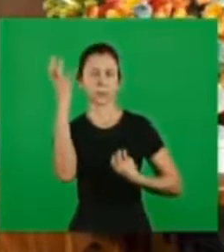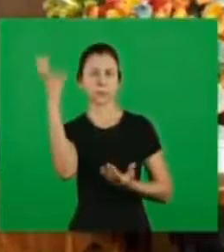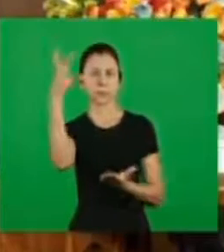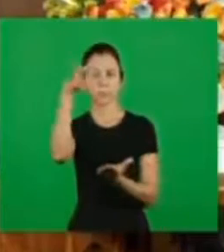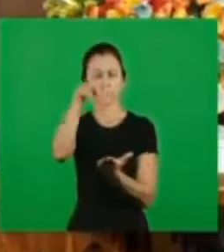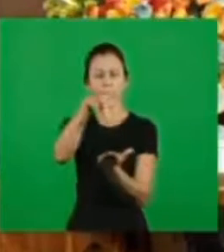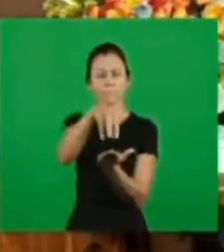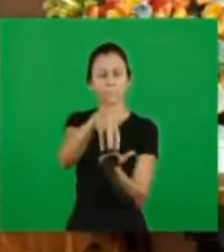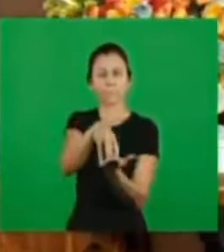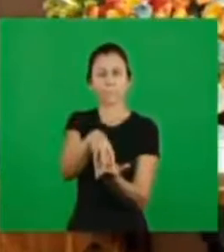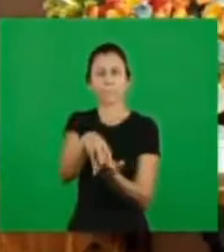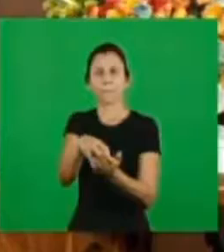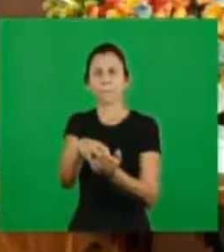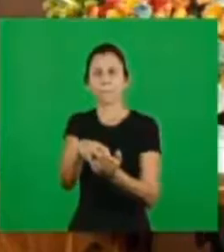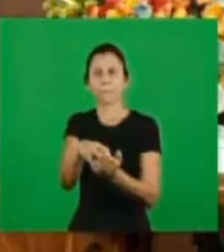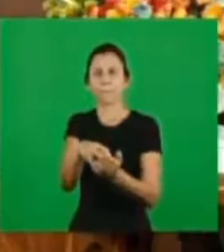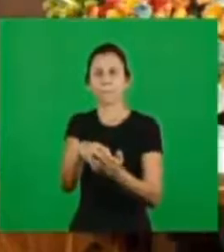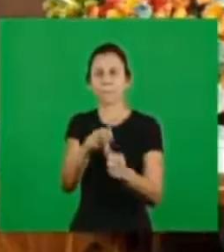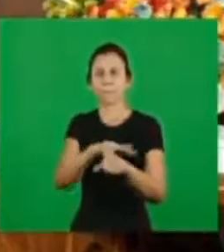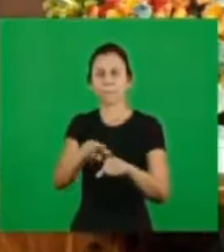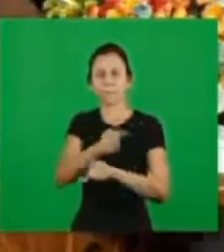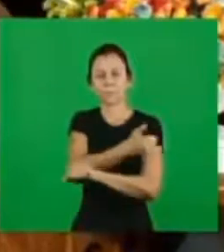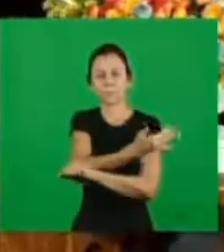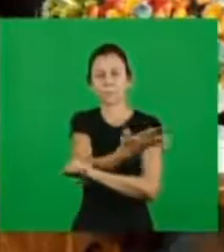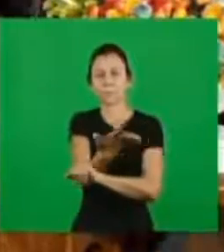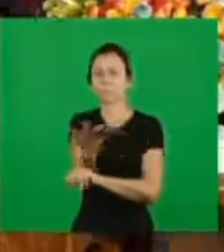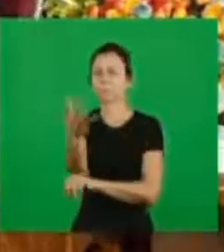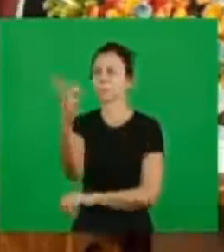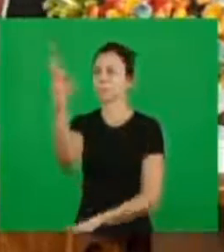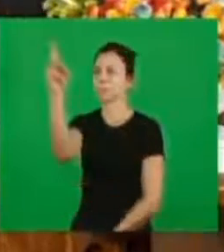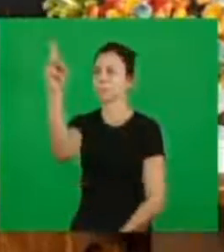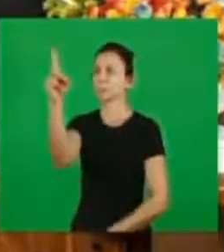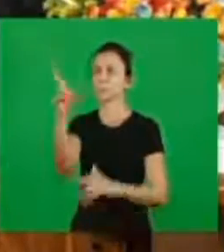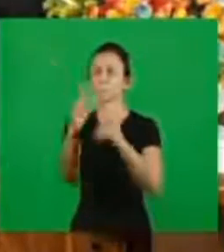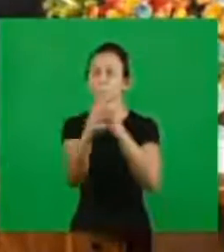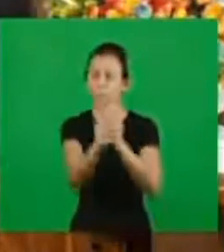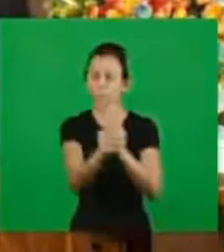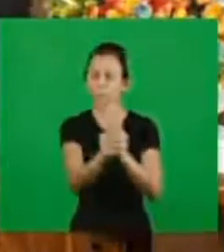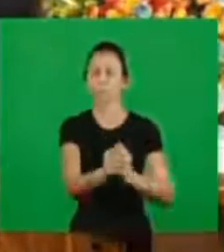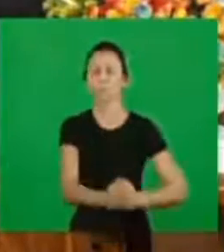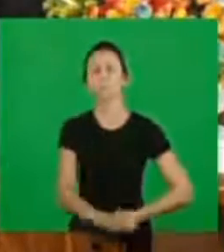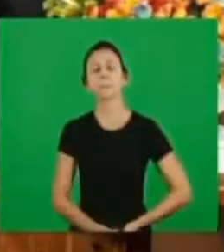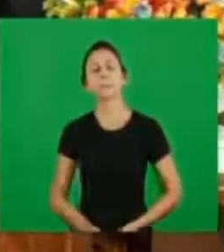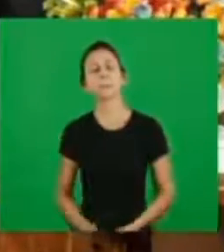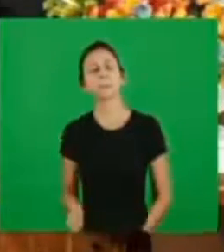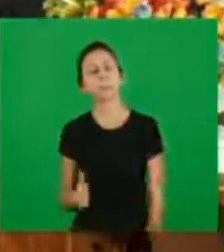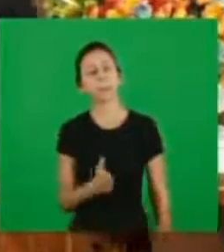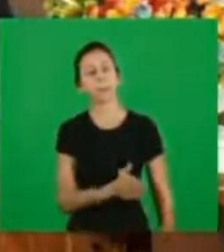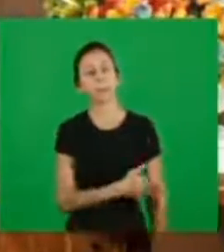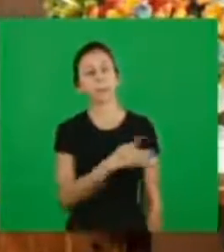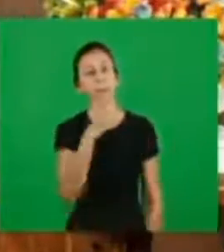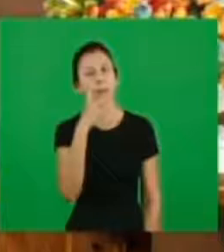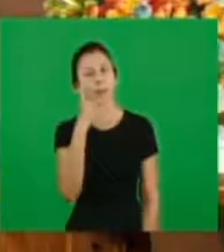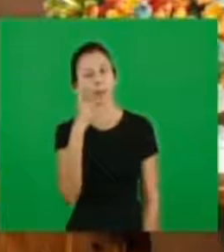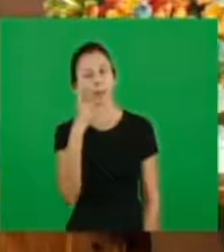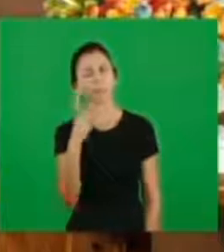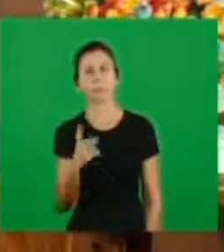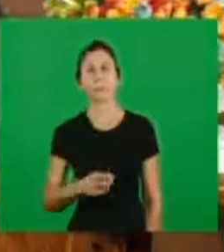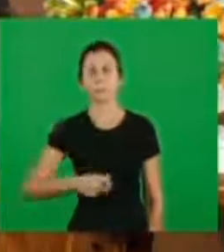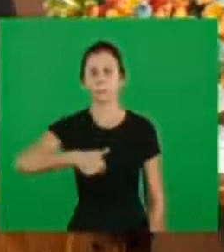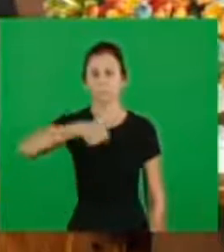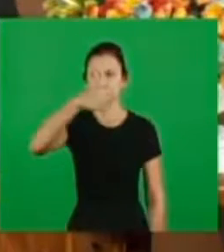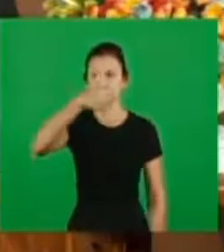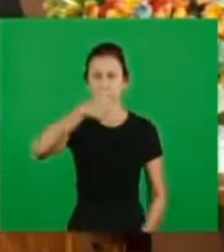ear, let him hear what the Spirit says to the church. To him who overcomes, I will give